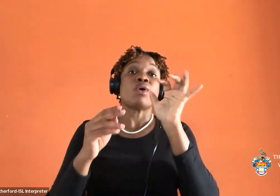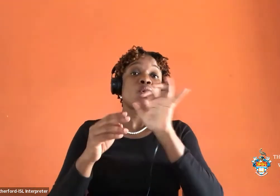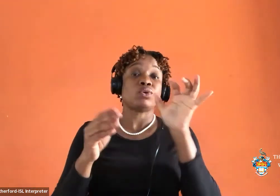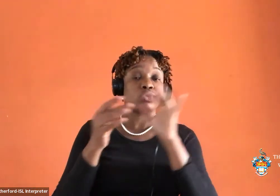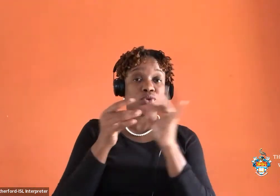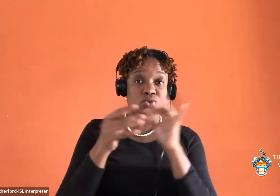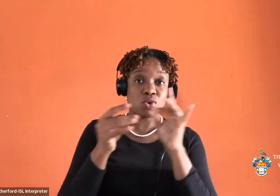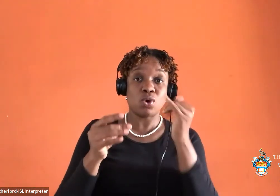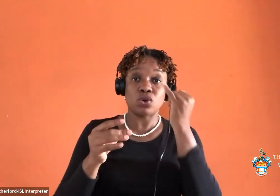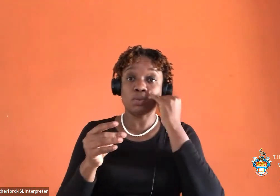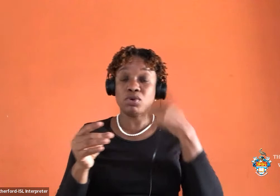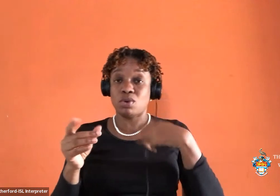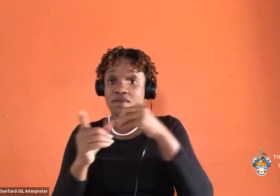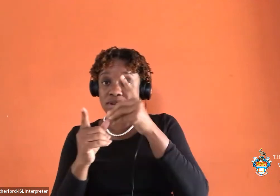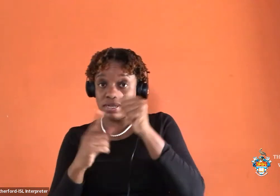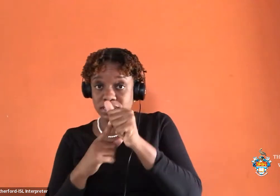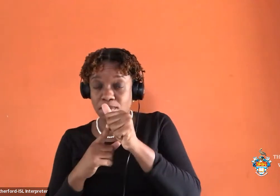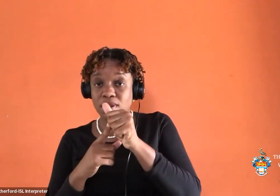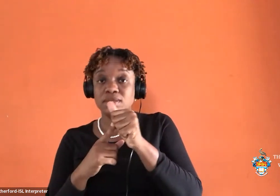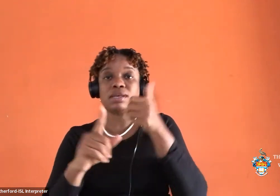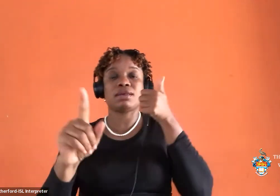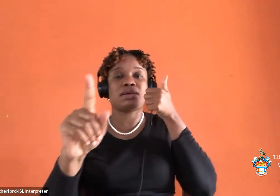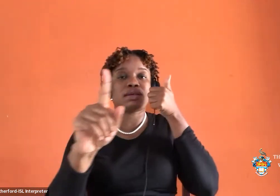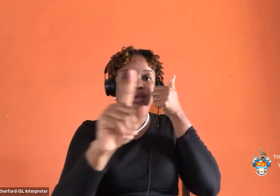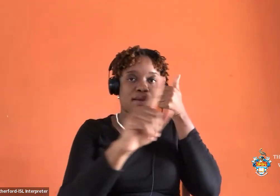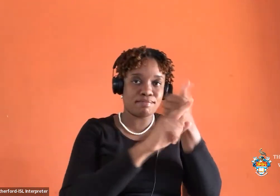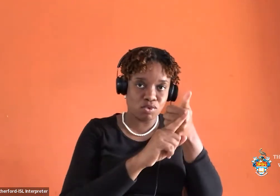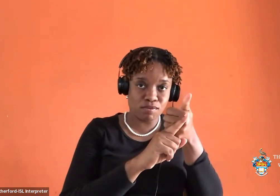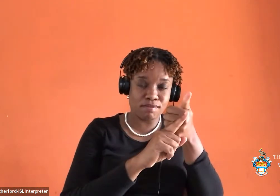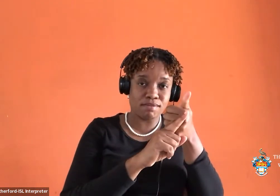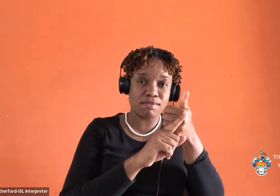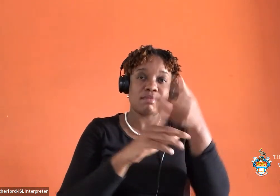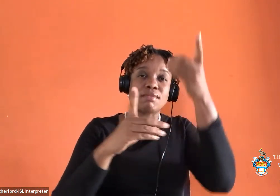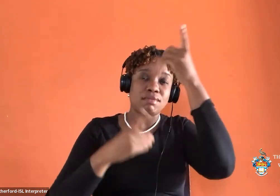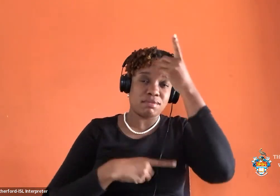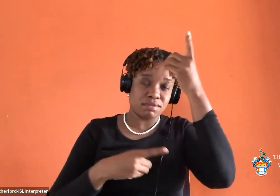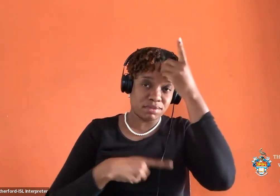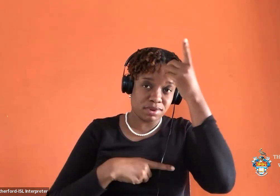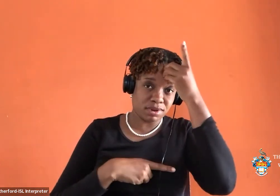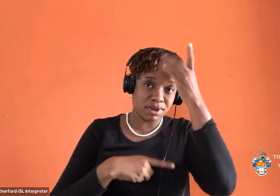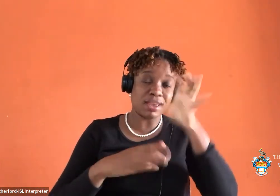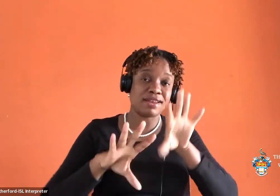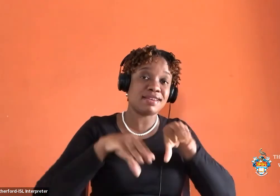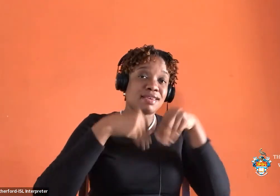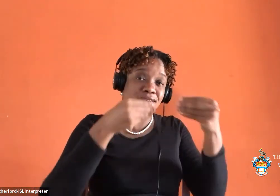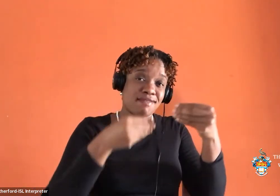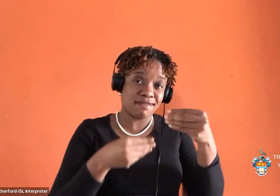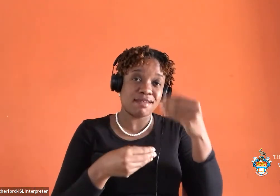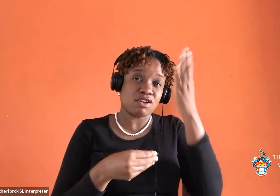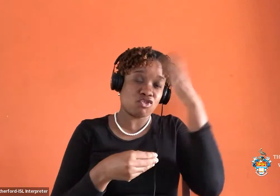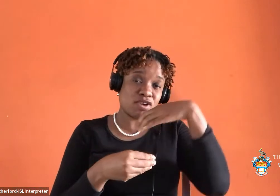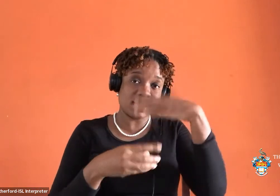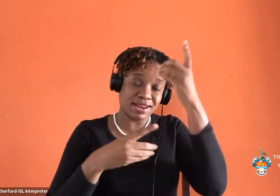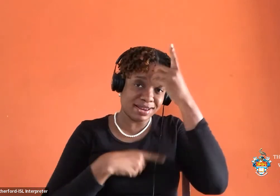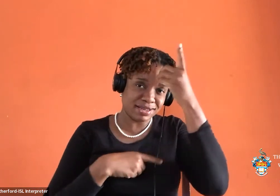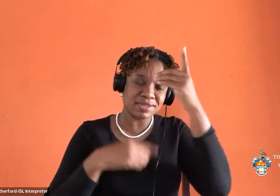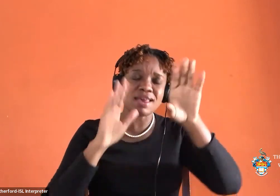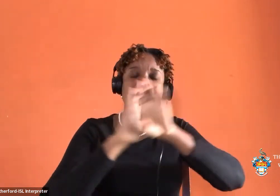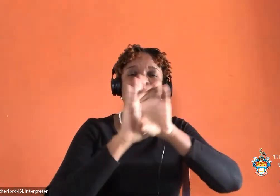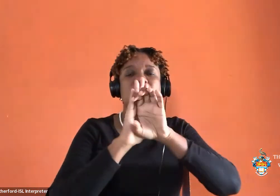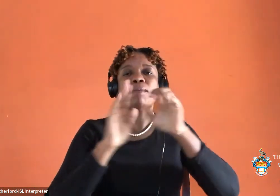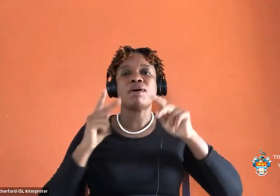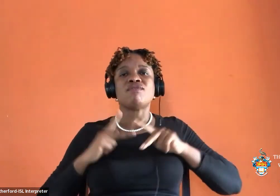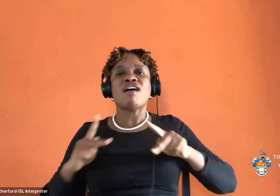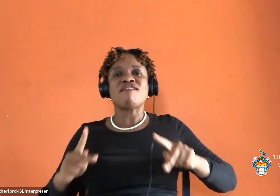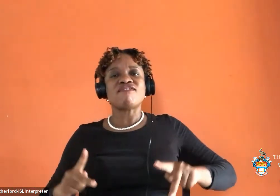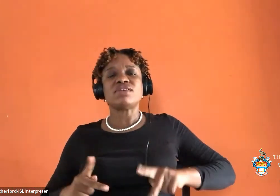to persons developing chronic conditions. Meaning if somebody has, for example, a physical disability, they're not able